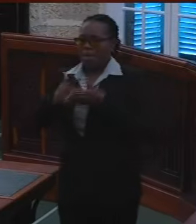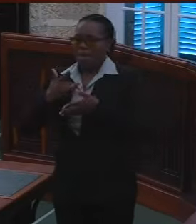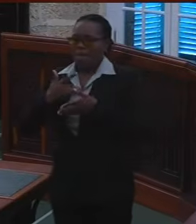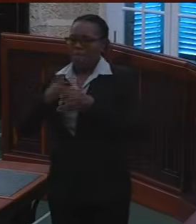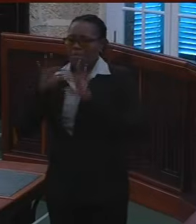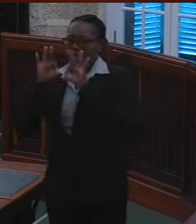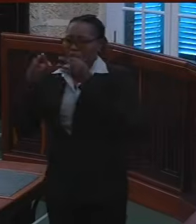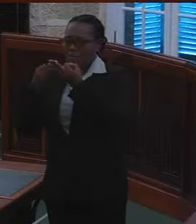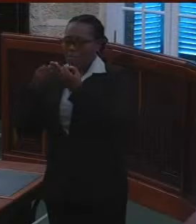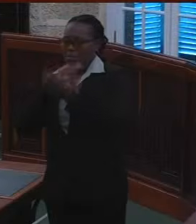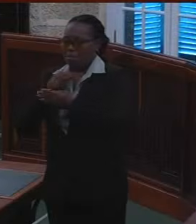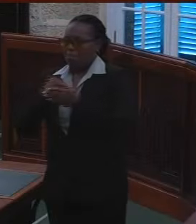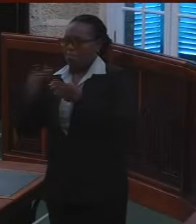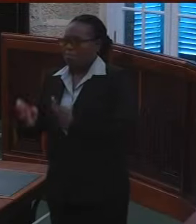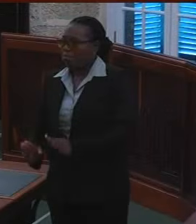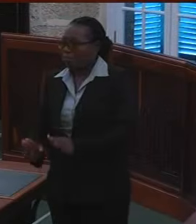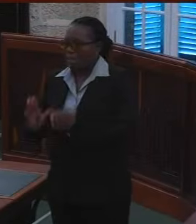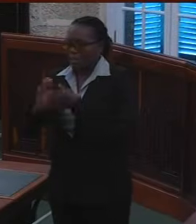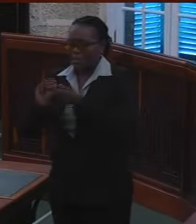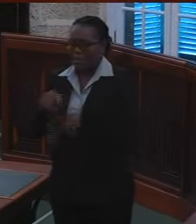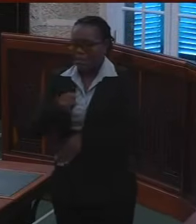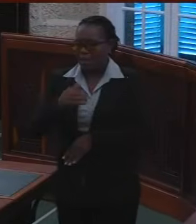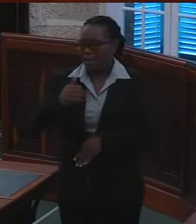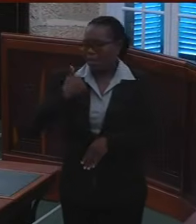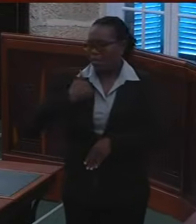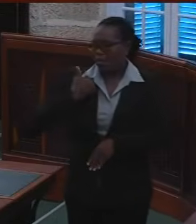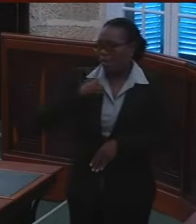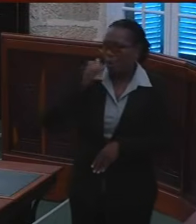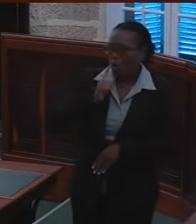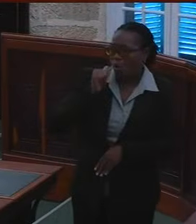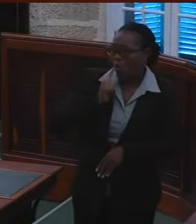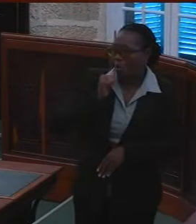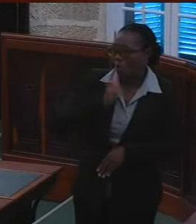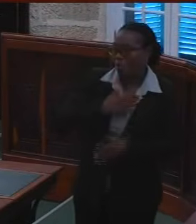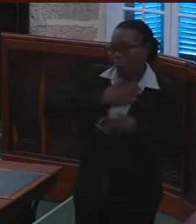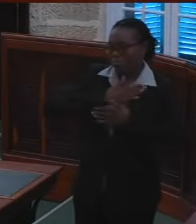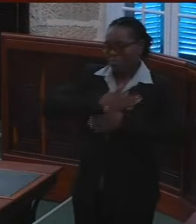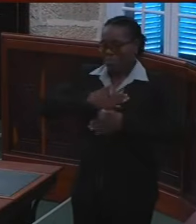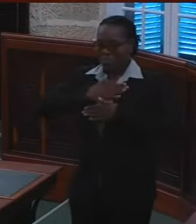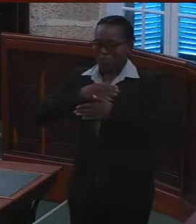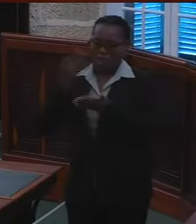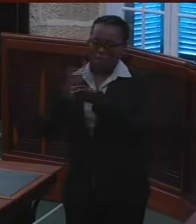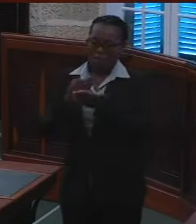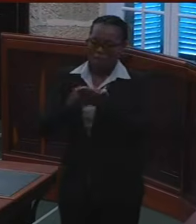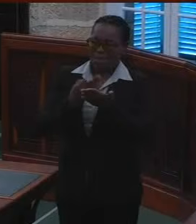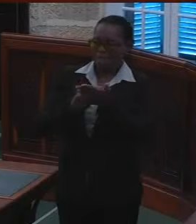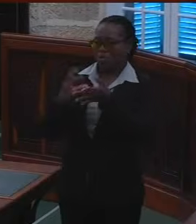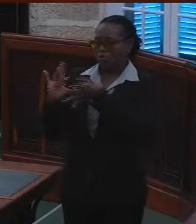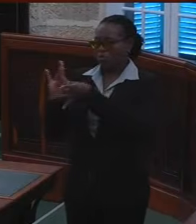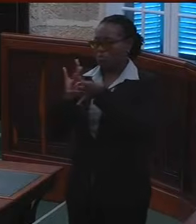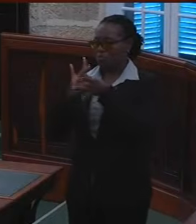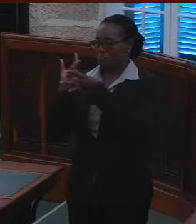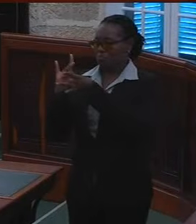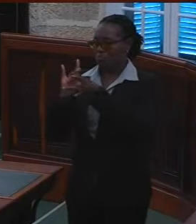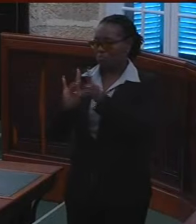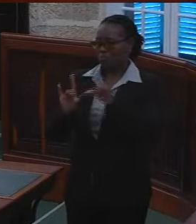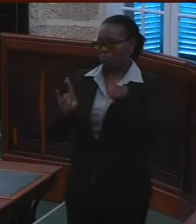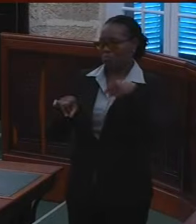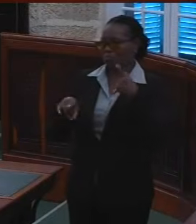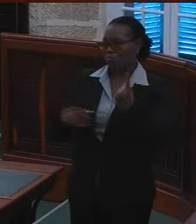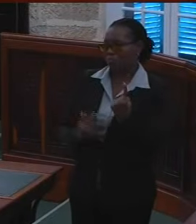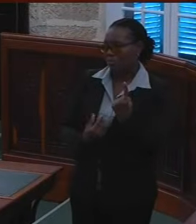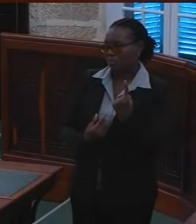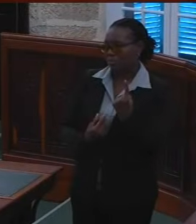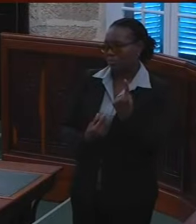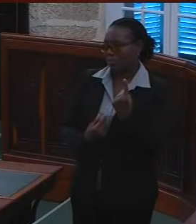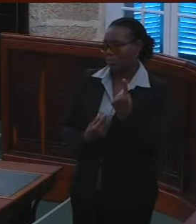family member that the younger female is enjoying a financial relationship solely. And men have taken